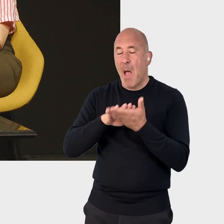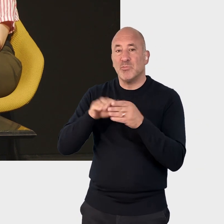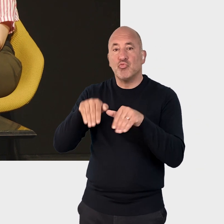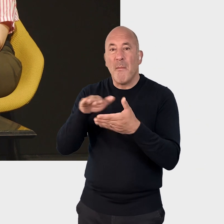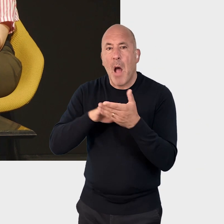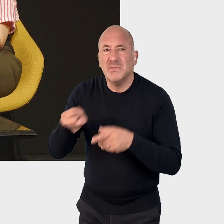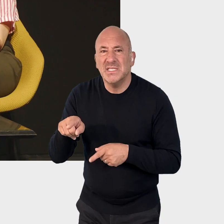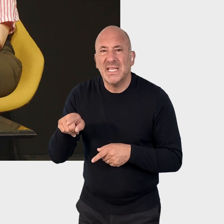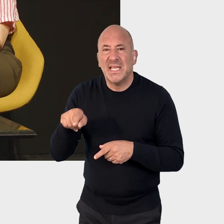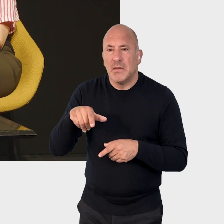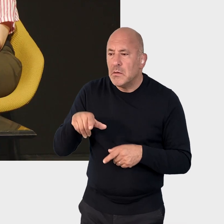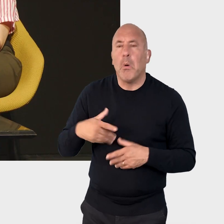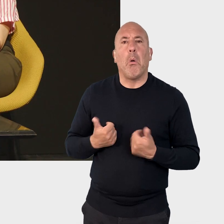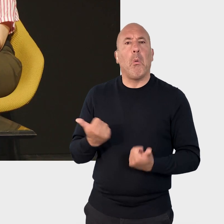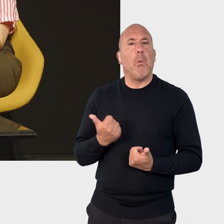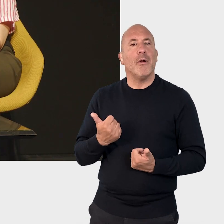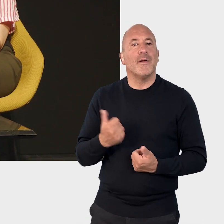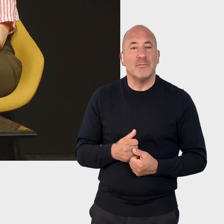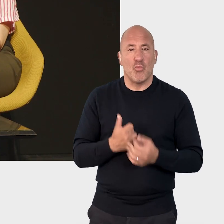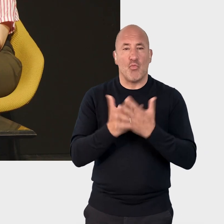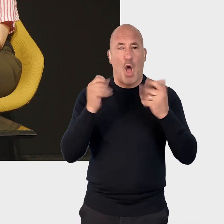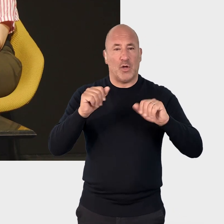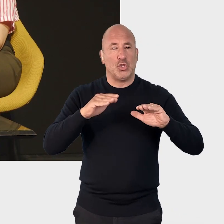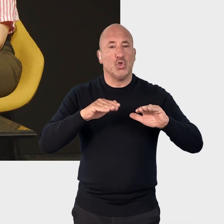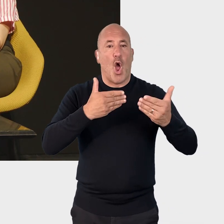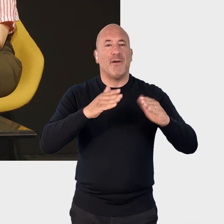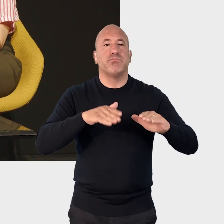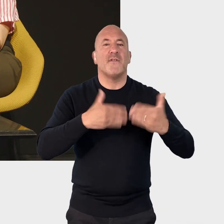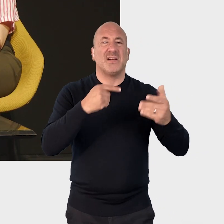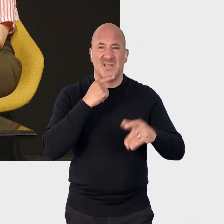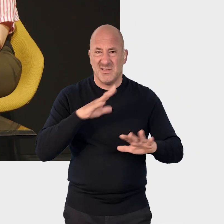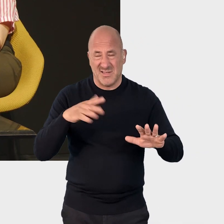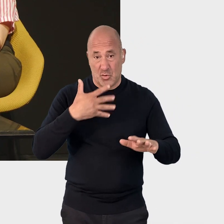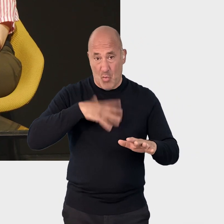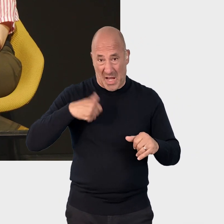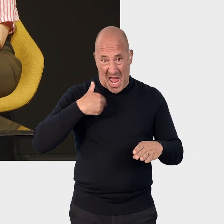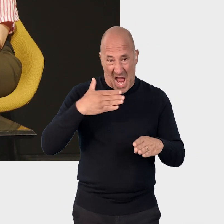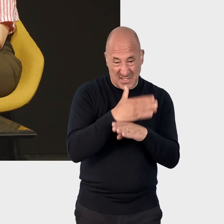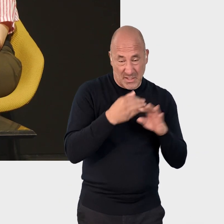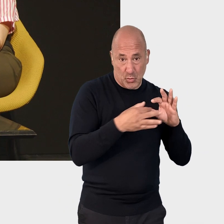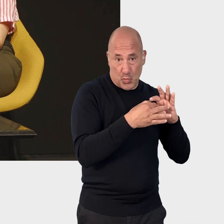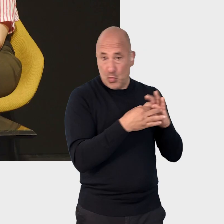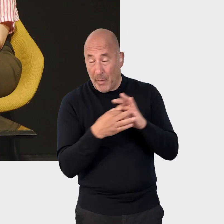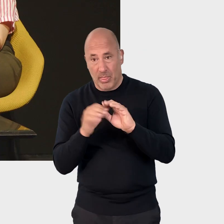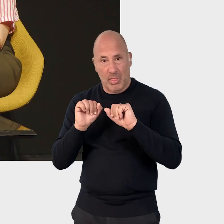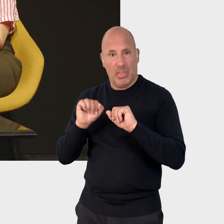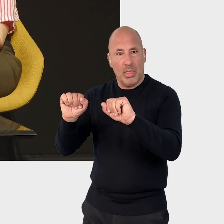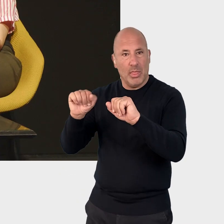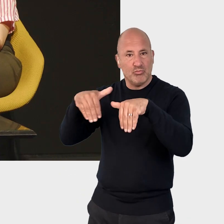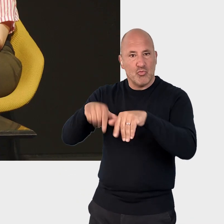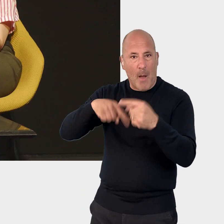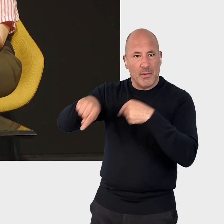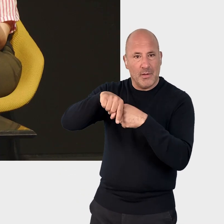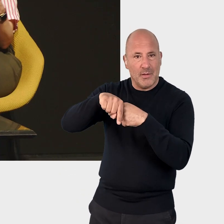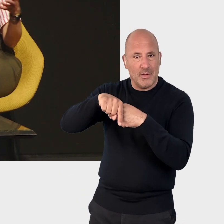distrust. Whereas if it's an empty shop on a precinct, that feels different. Yeah. So many of those service providers have said, actually, we'd like to run activities